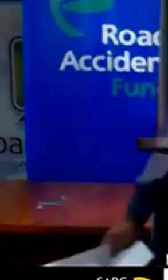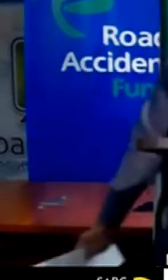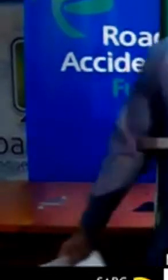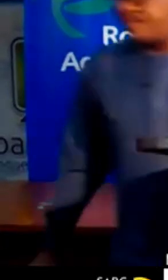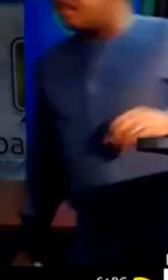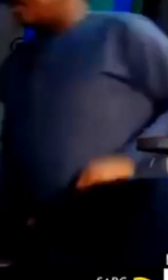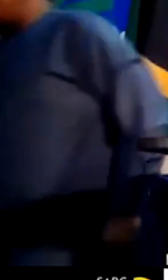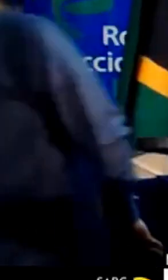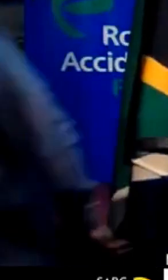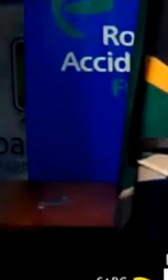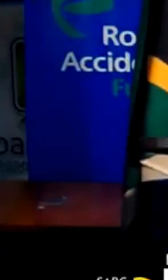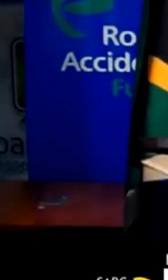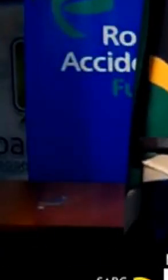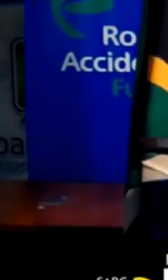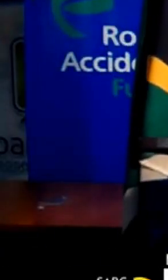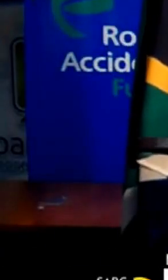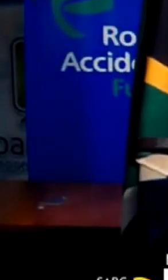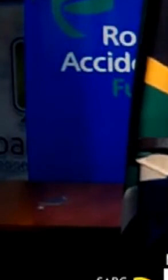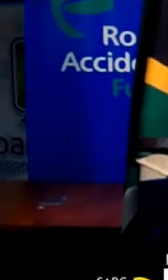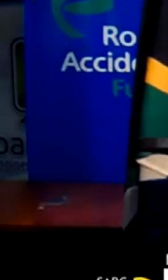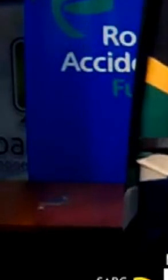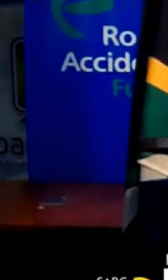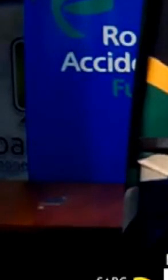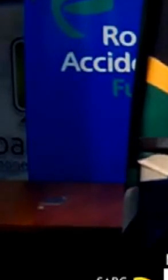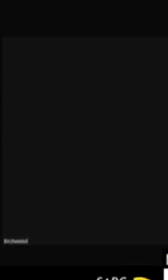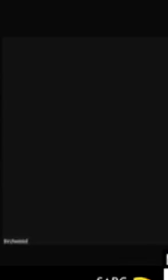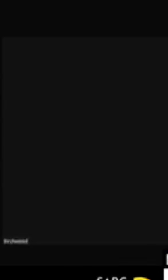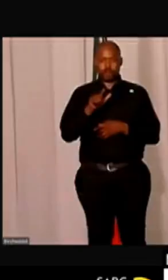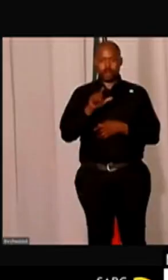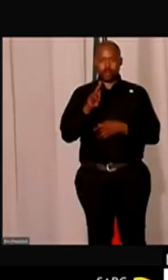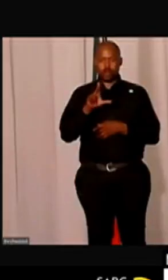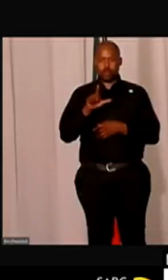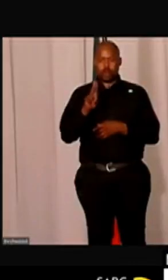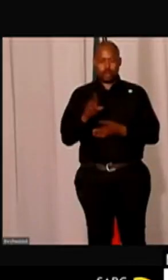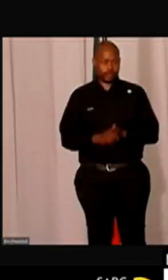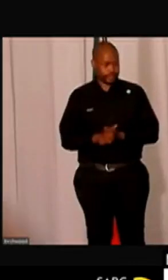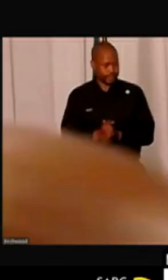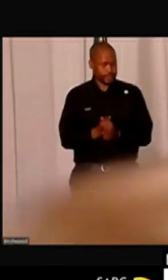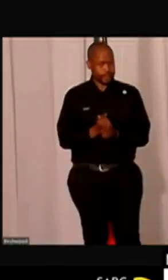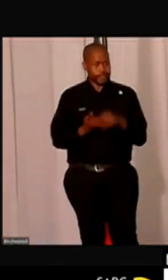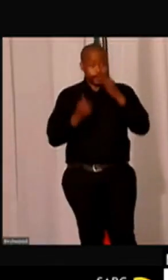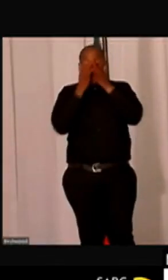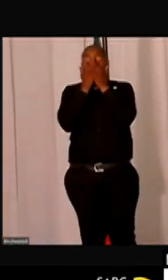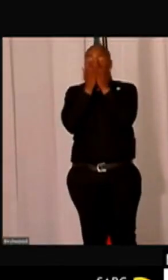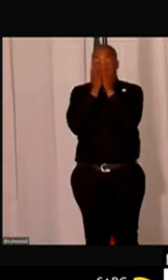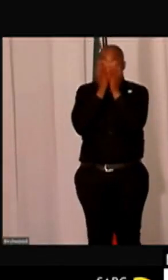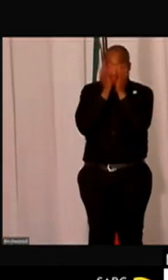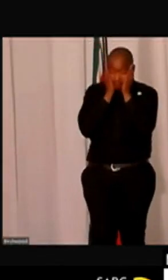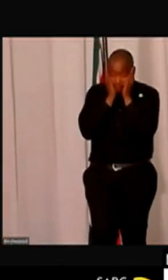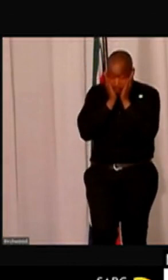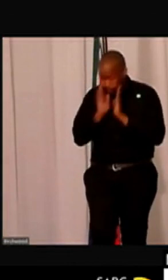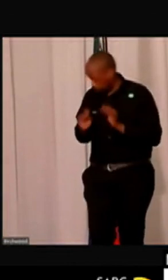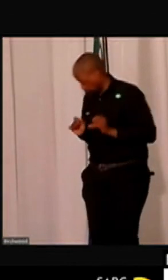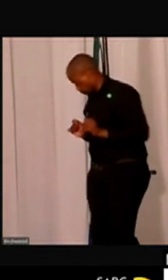to Minister Mbalula for that very motivating